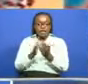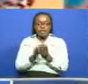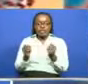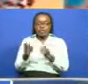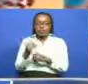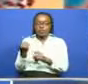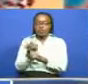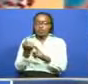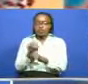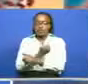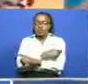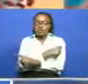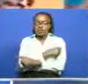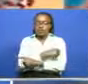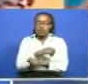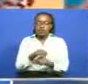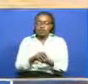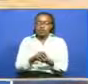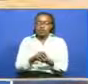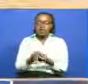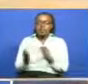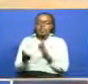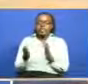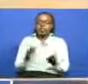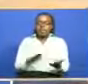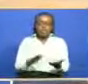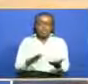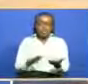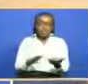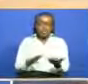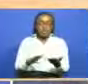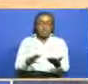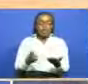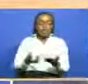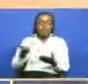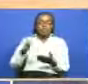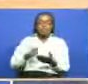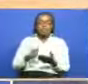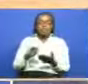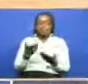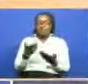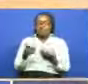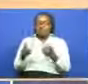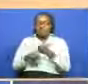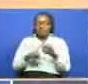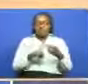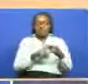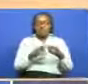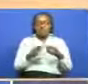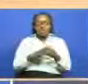health facilities. The number of fatalities also increased to 669 after